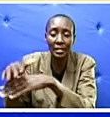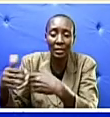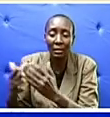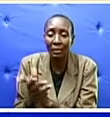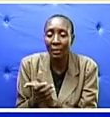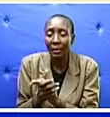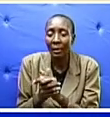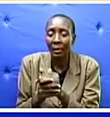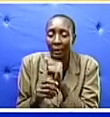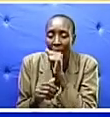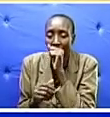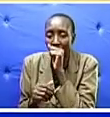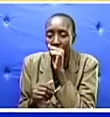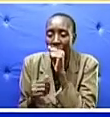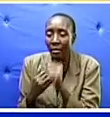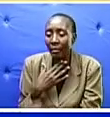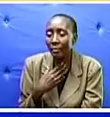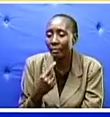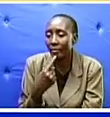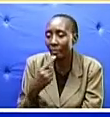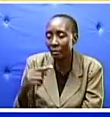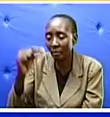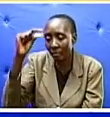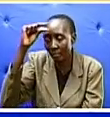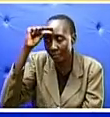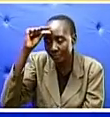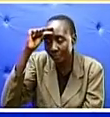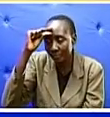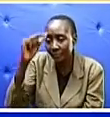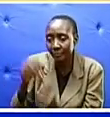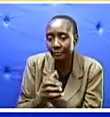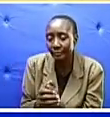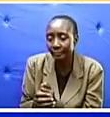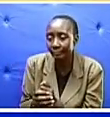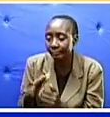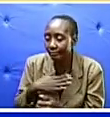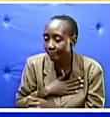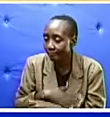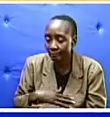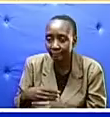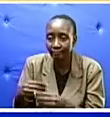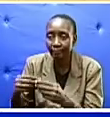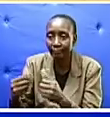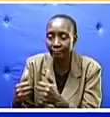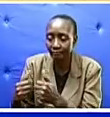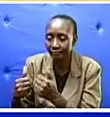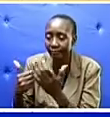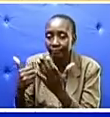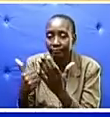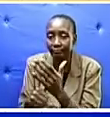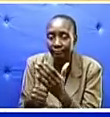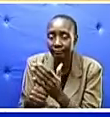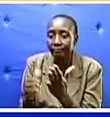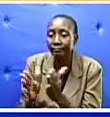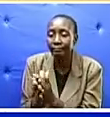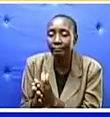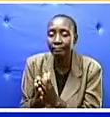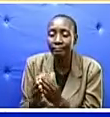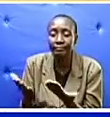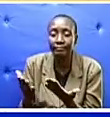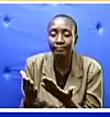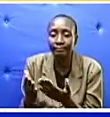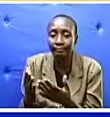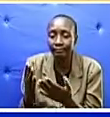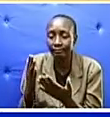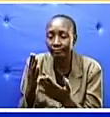the government is to come out and put things straight, because so many people's